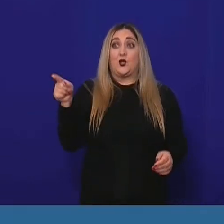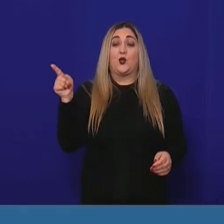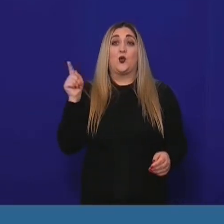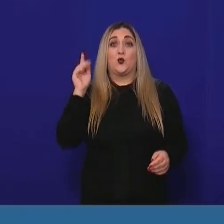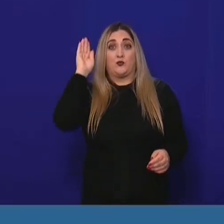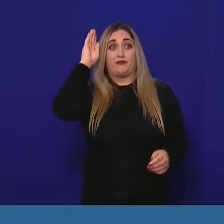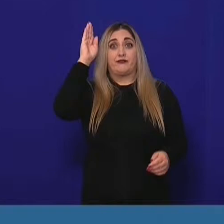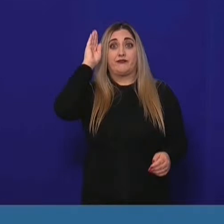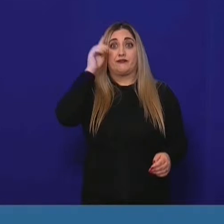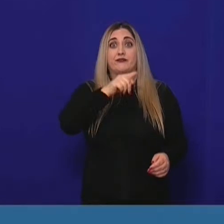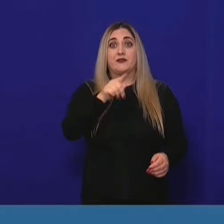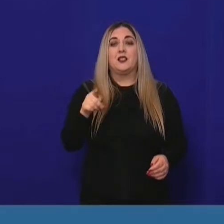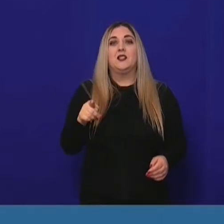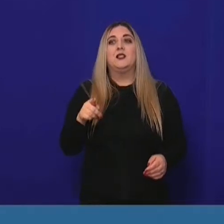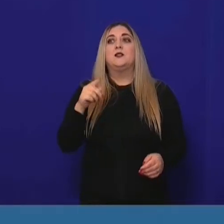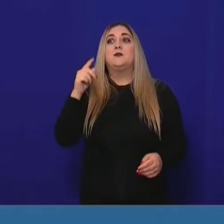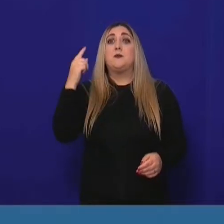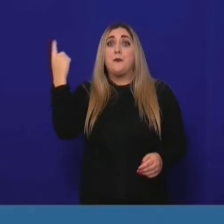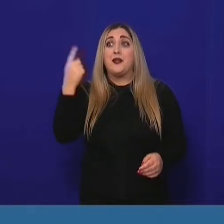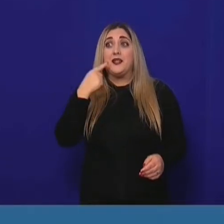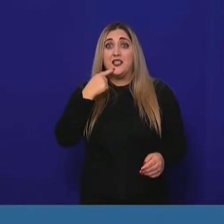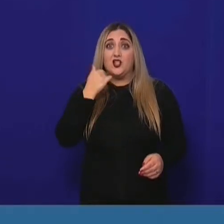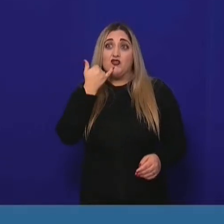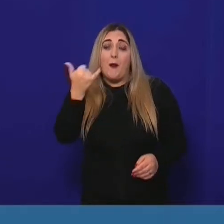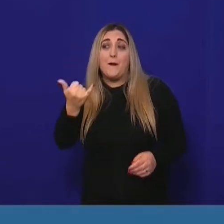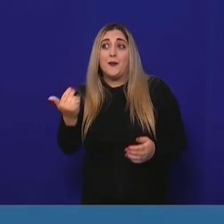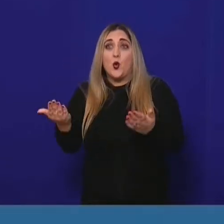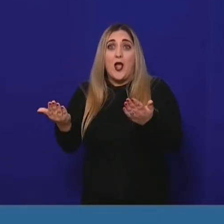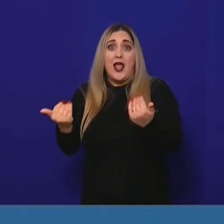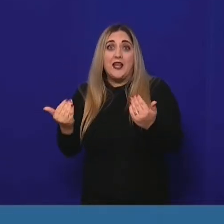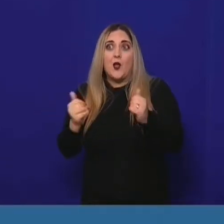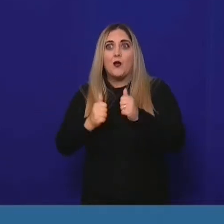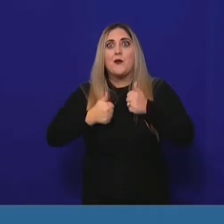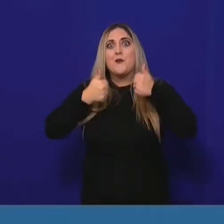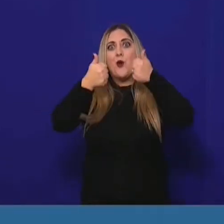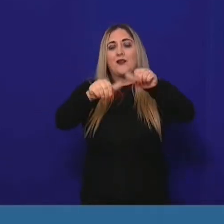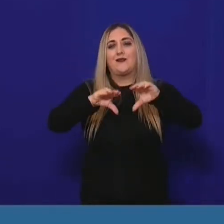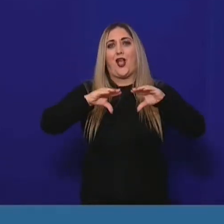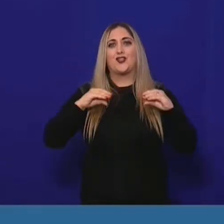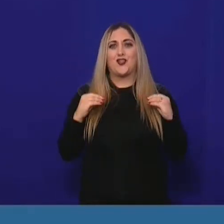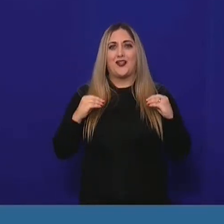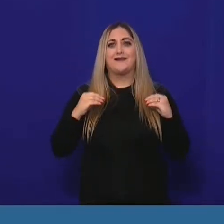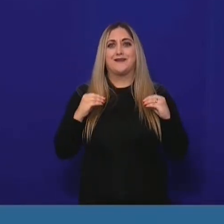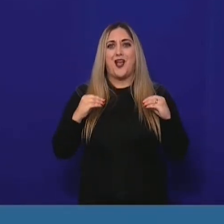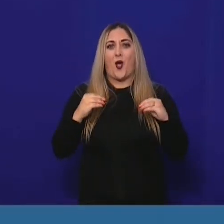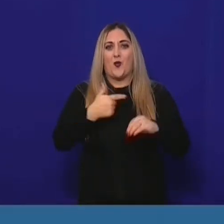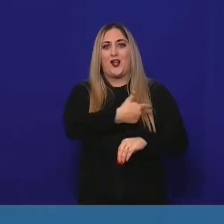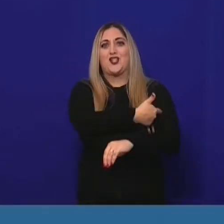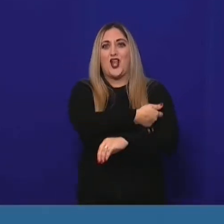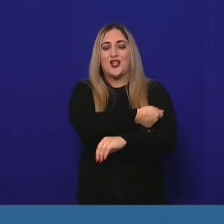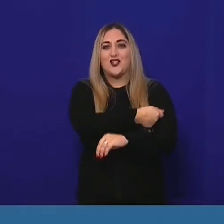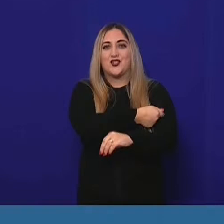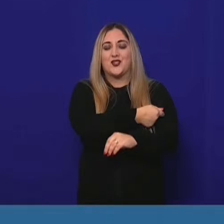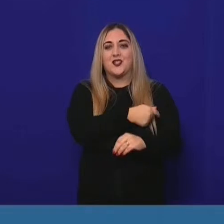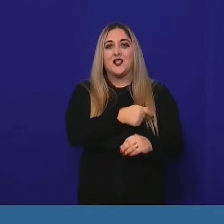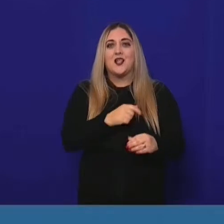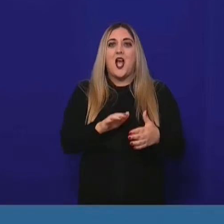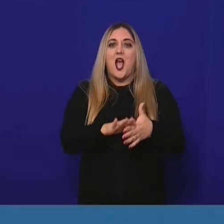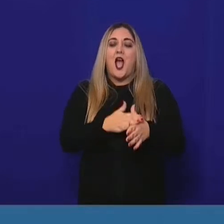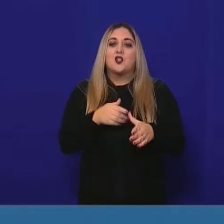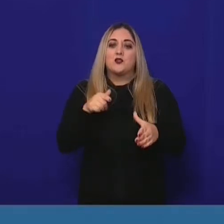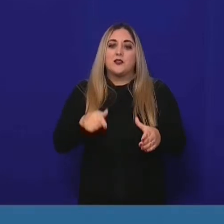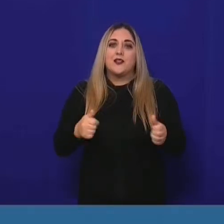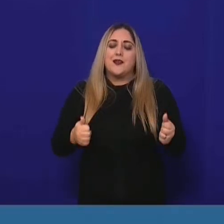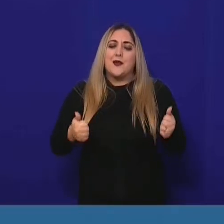li min ħanibatu għalikom importanti li taċċettaw din l-istedina min-naħa tagħna